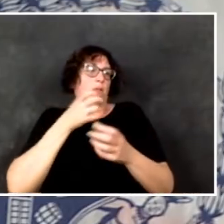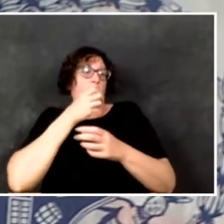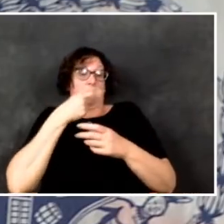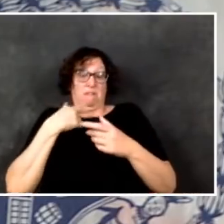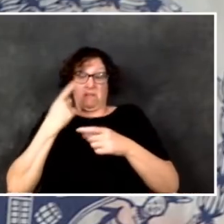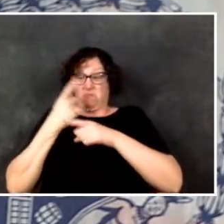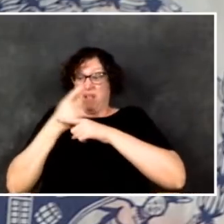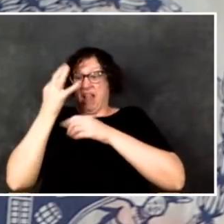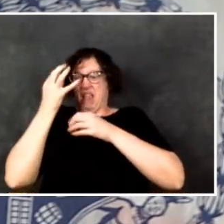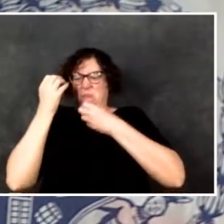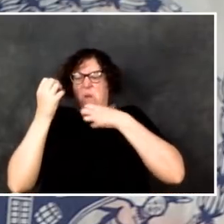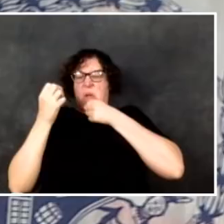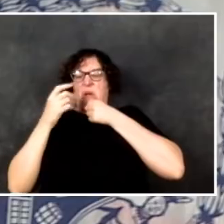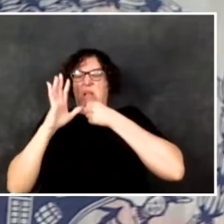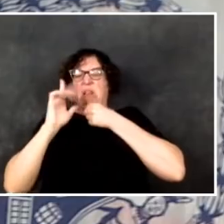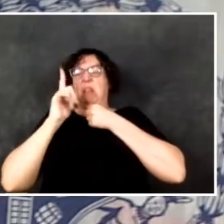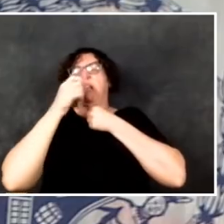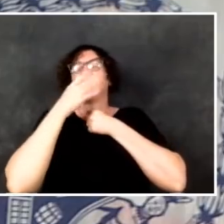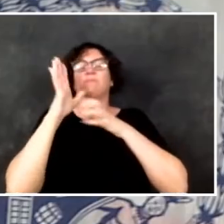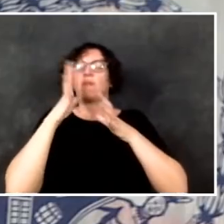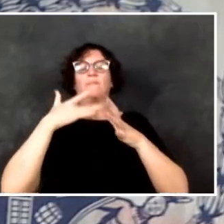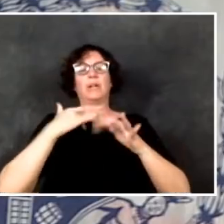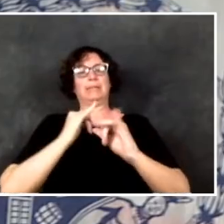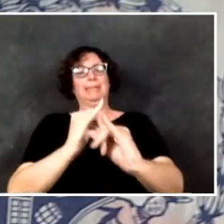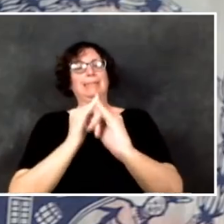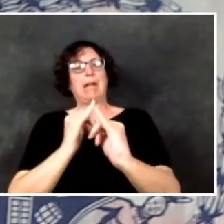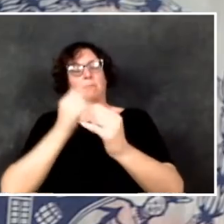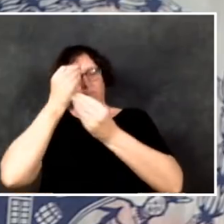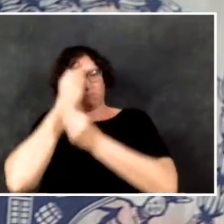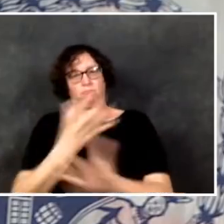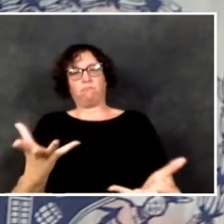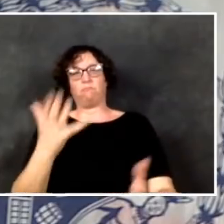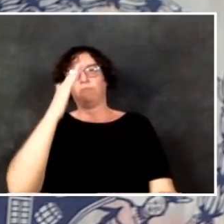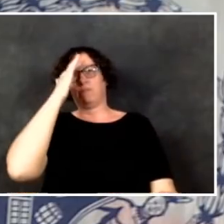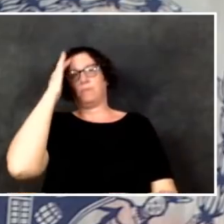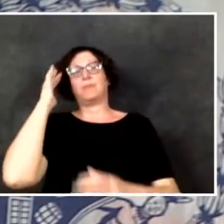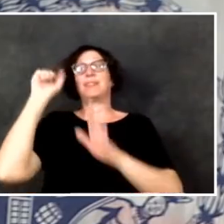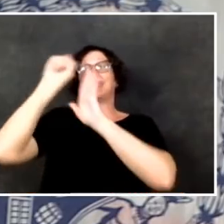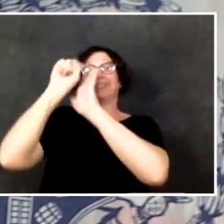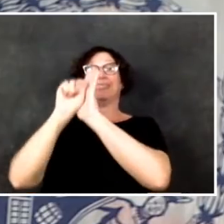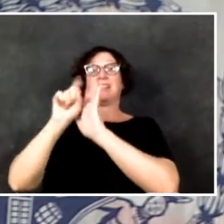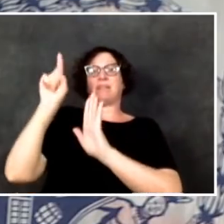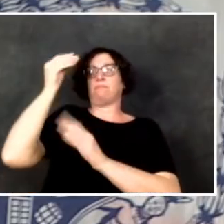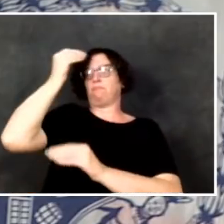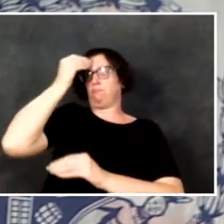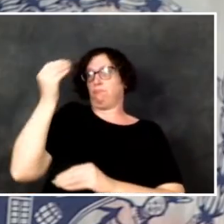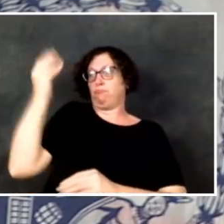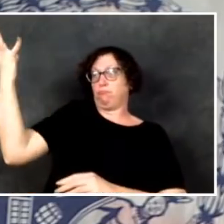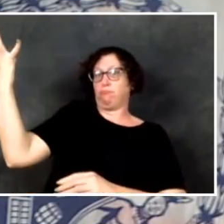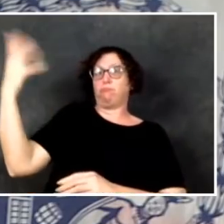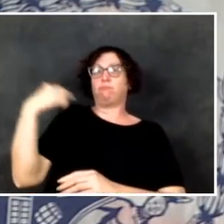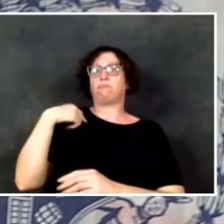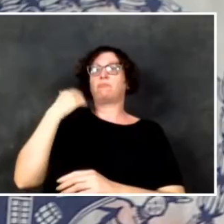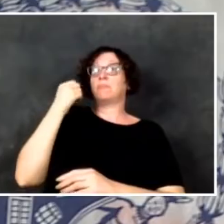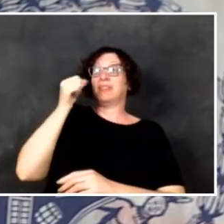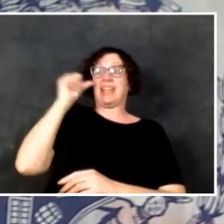yesterday morning, and we made the announcement. I believe that even though New Yorkers are observing this